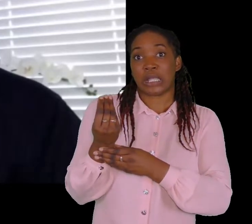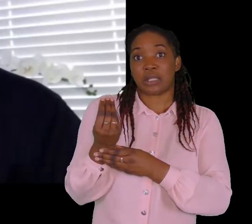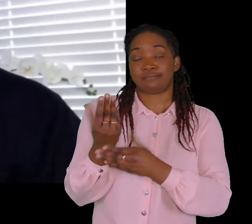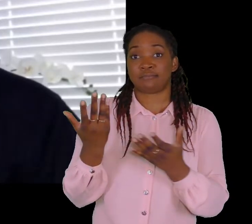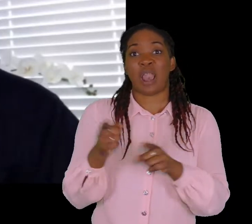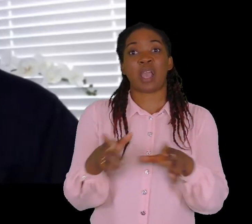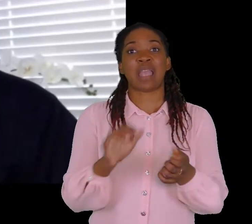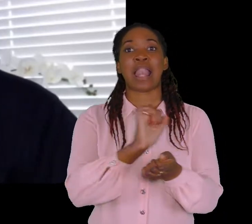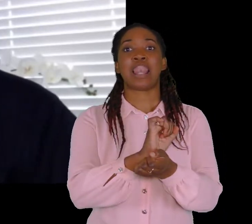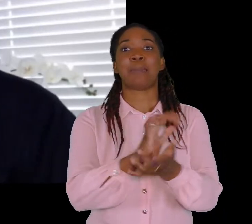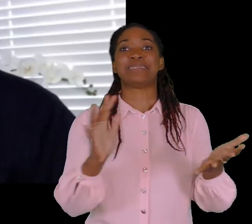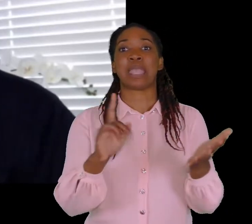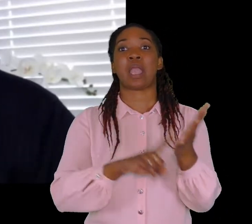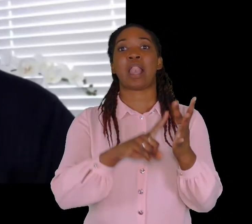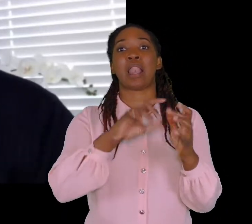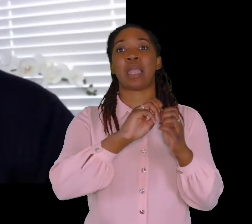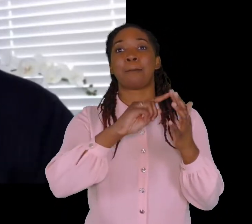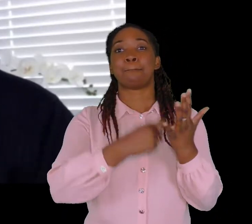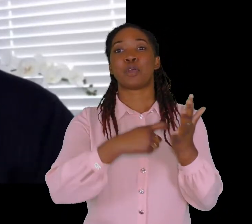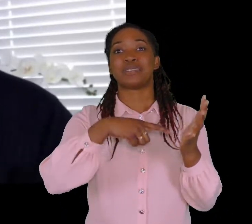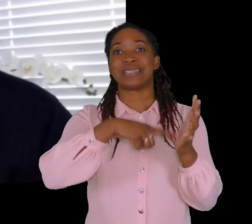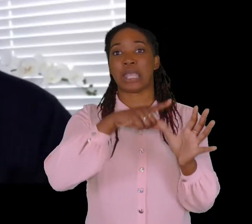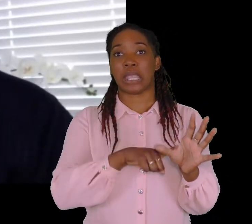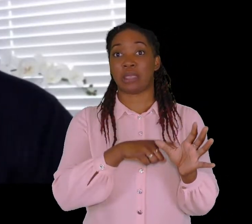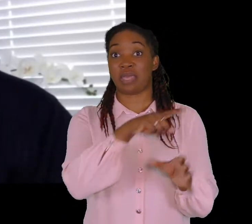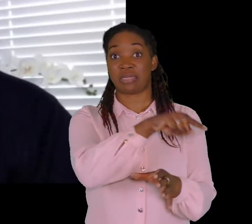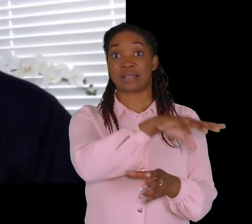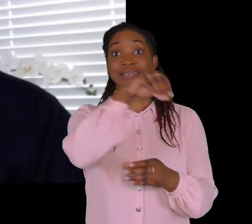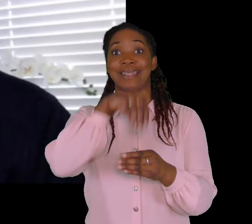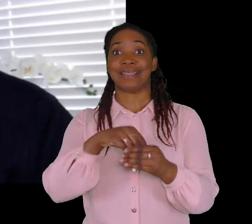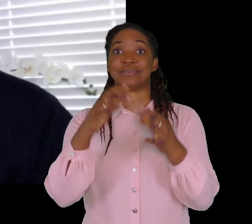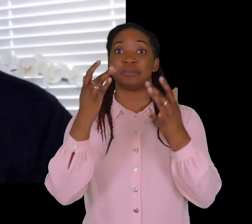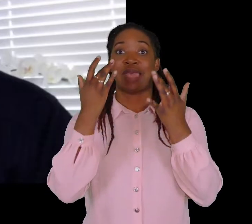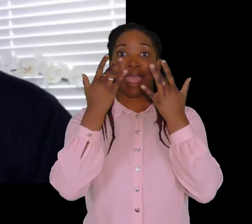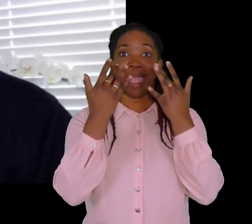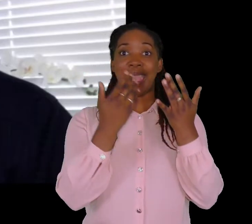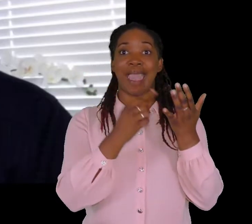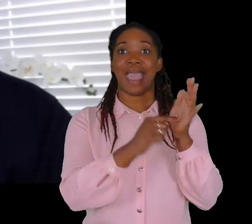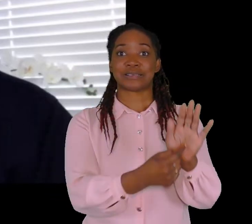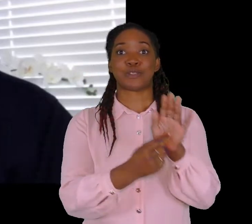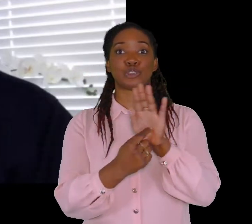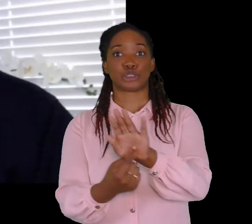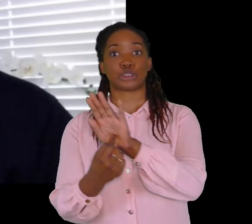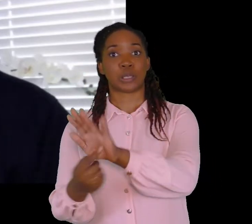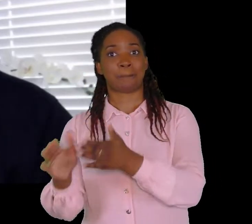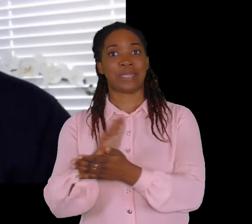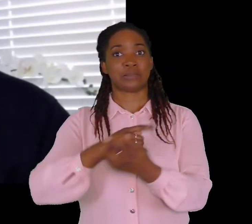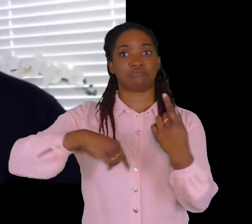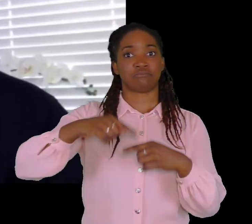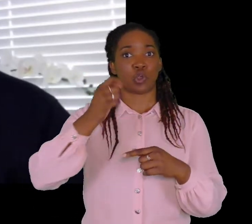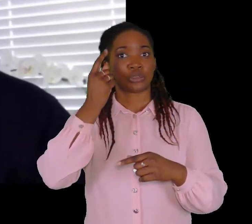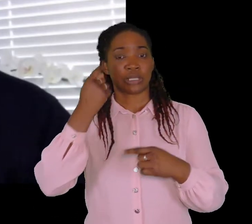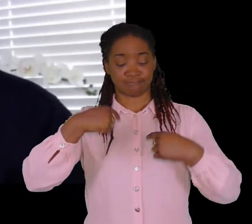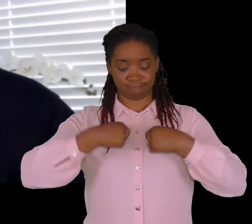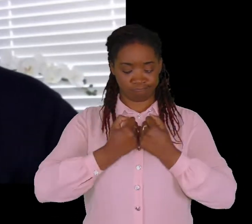our exhibition making in allowing us to have an understanding of who we were, in a sense,